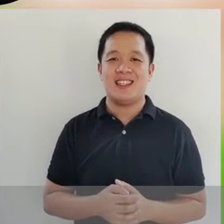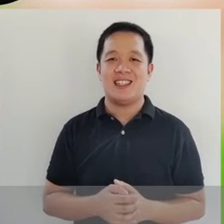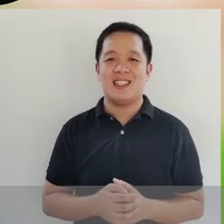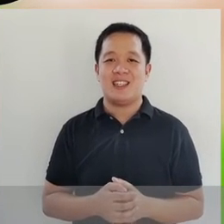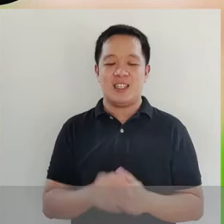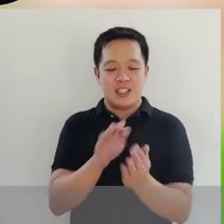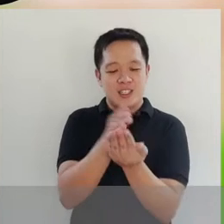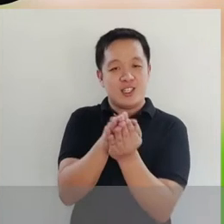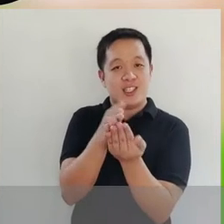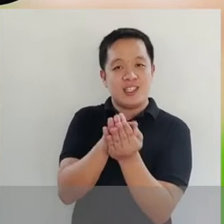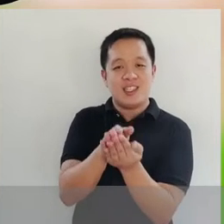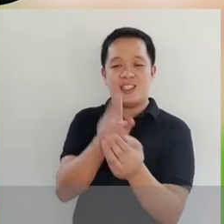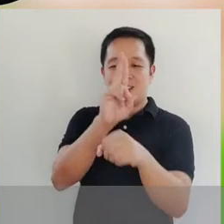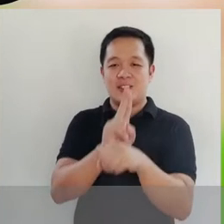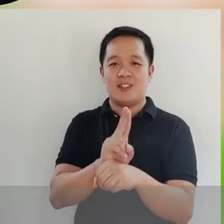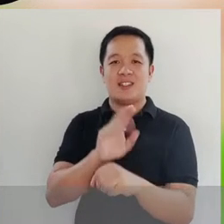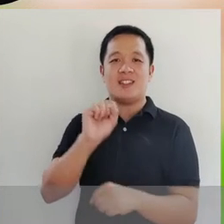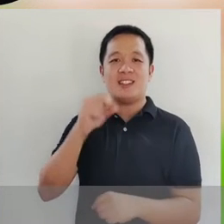SH for shell.